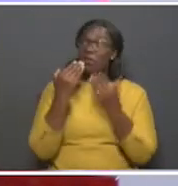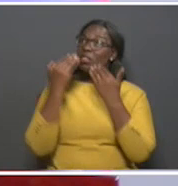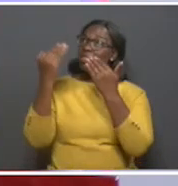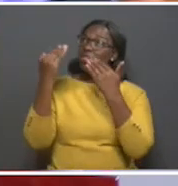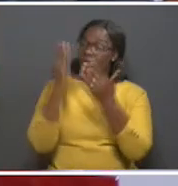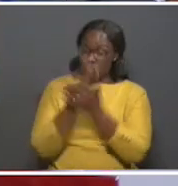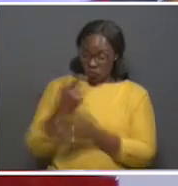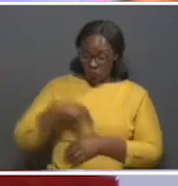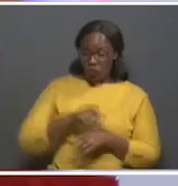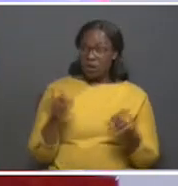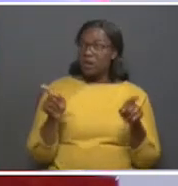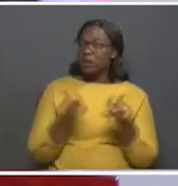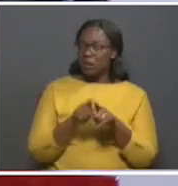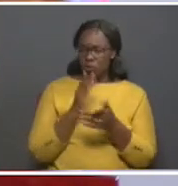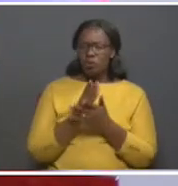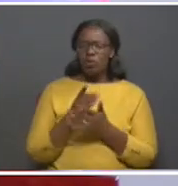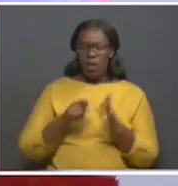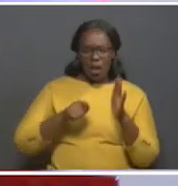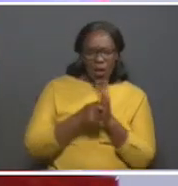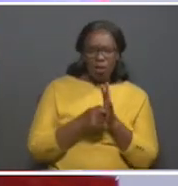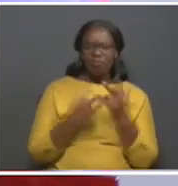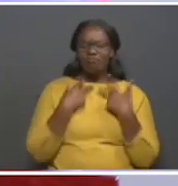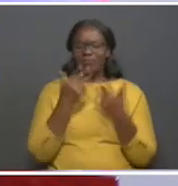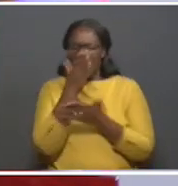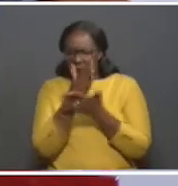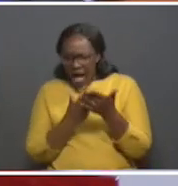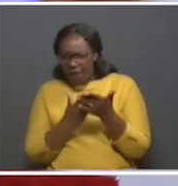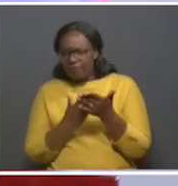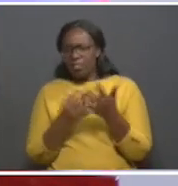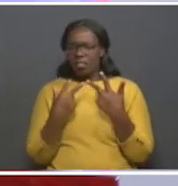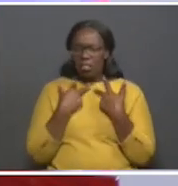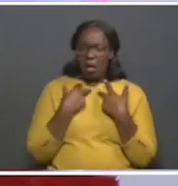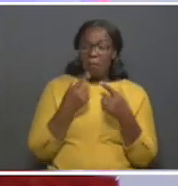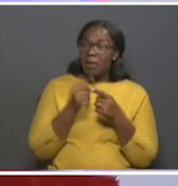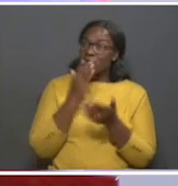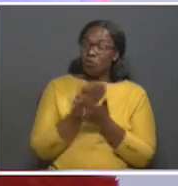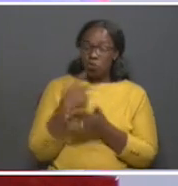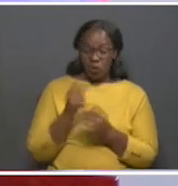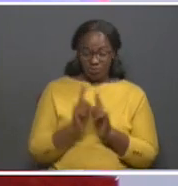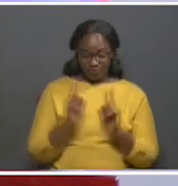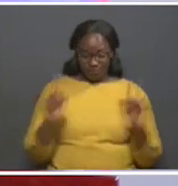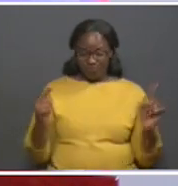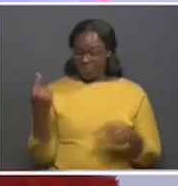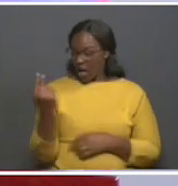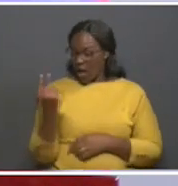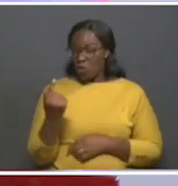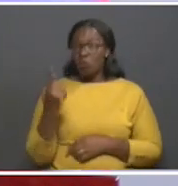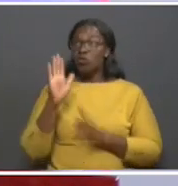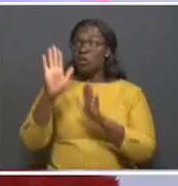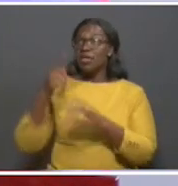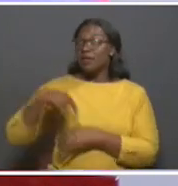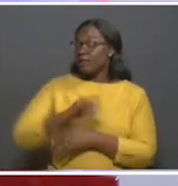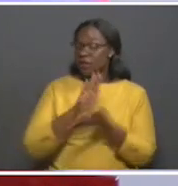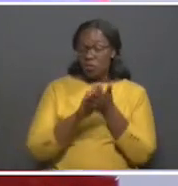we too, though under lockdown or partial lockdown, Lord, though in isolation, you have not left us